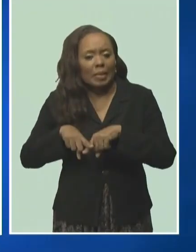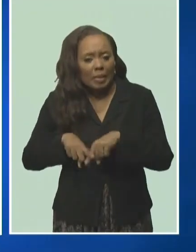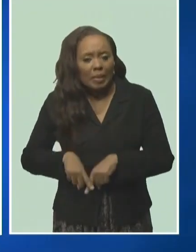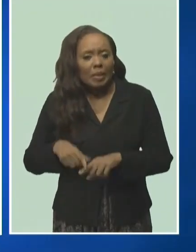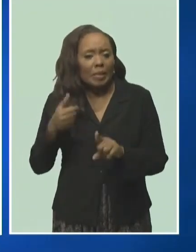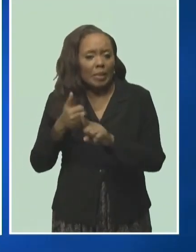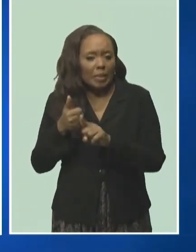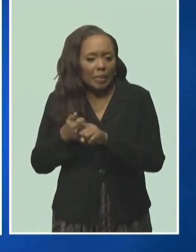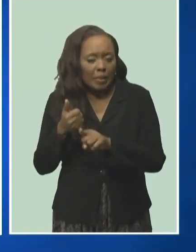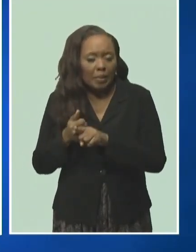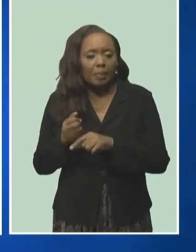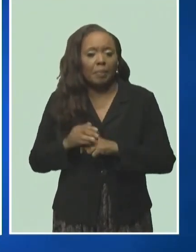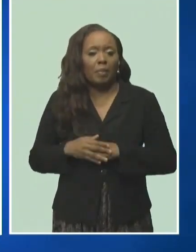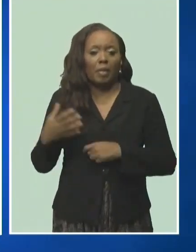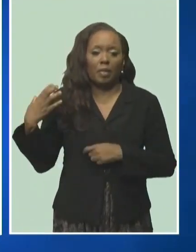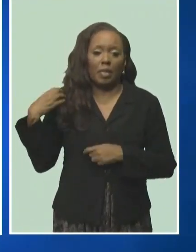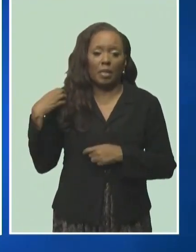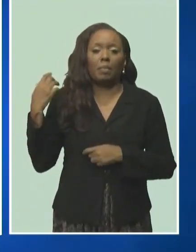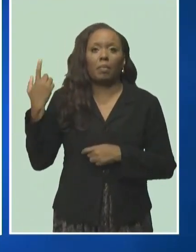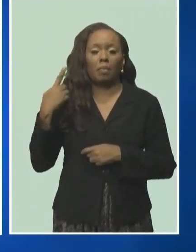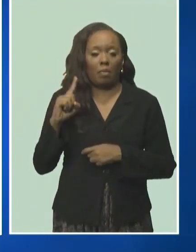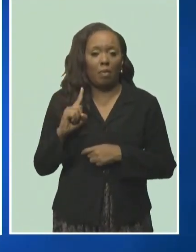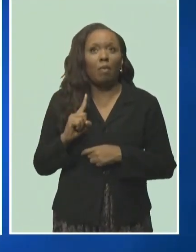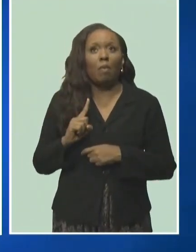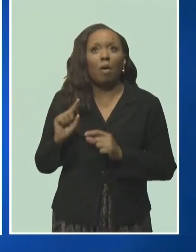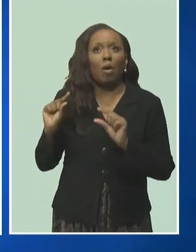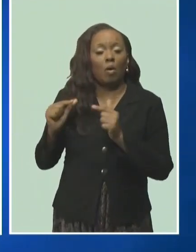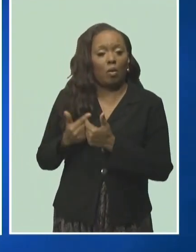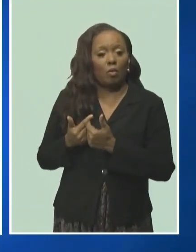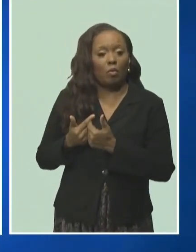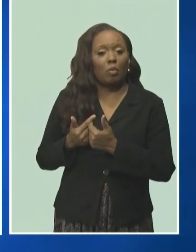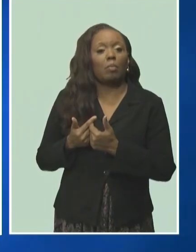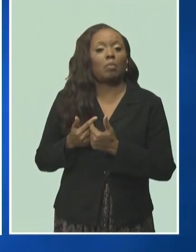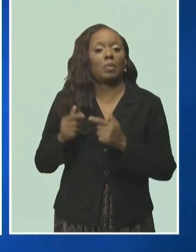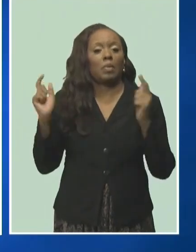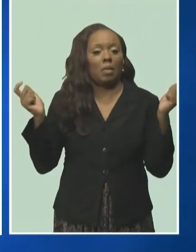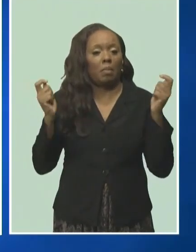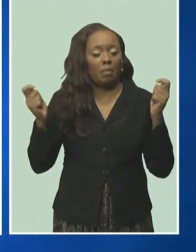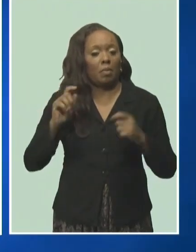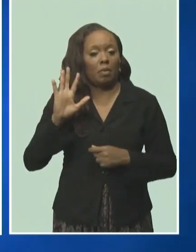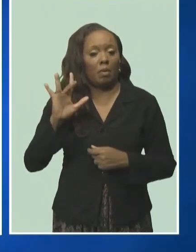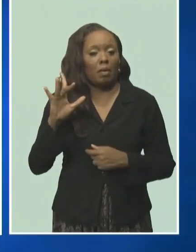he addressed the institution's 25th anniversary Mix and Mingle.